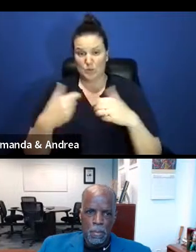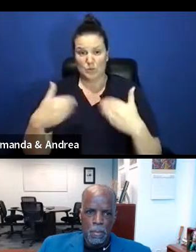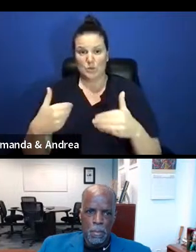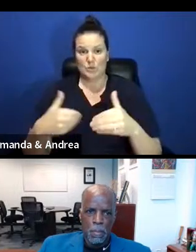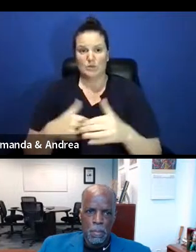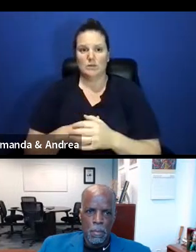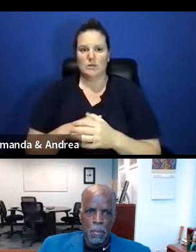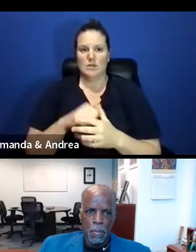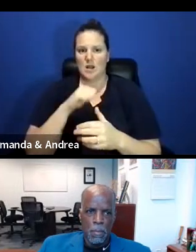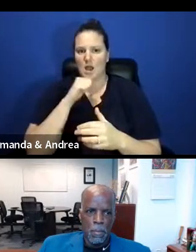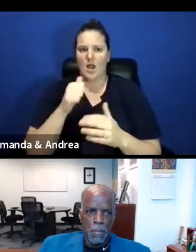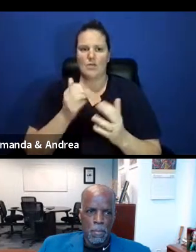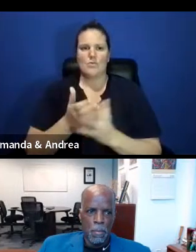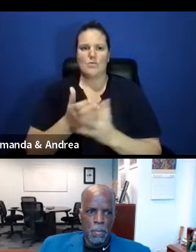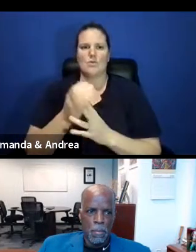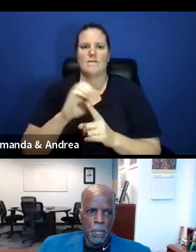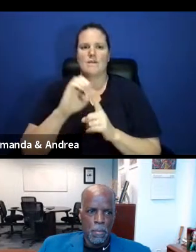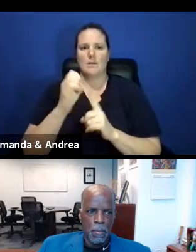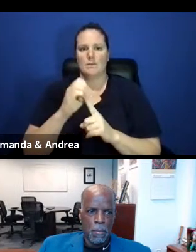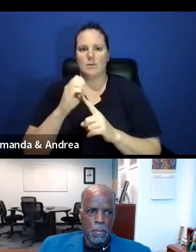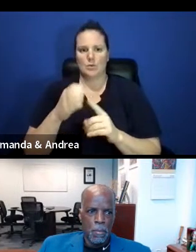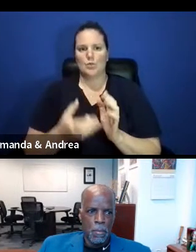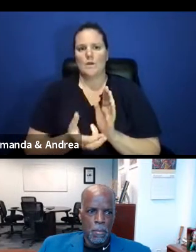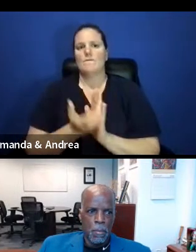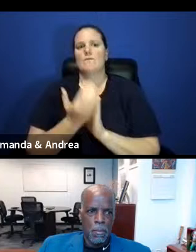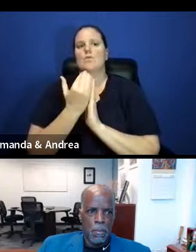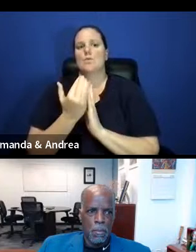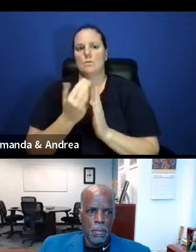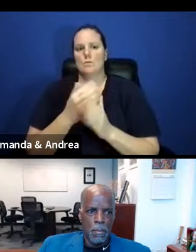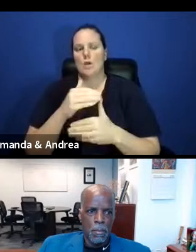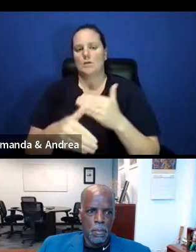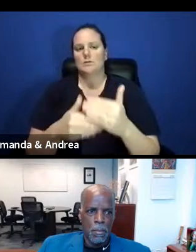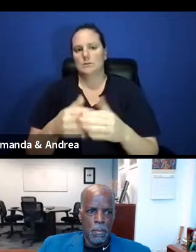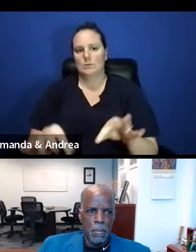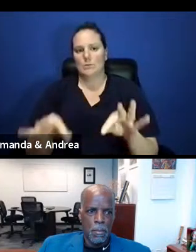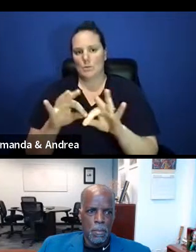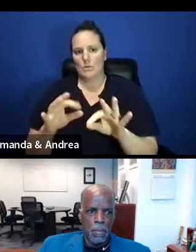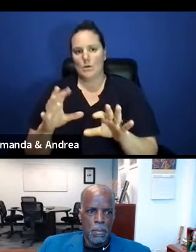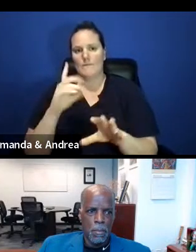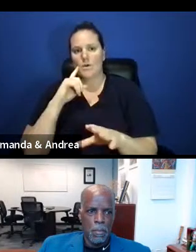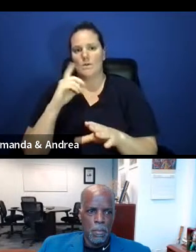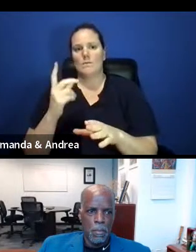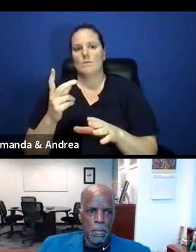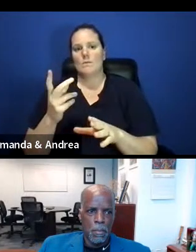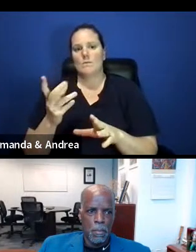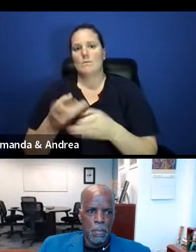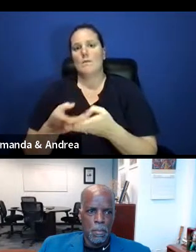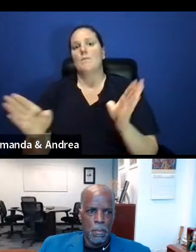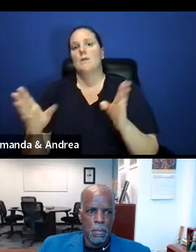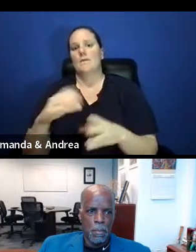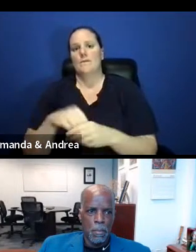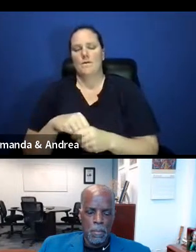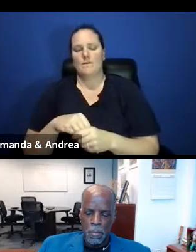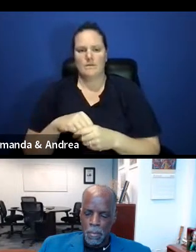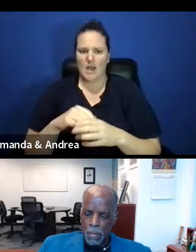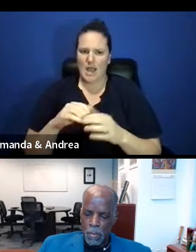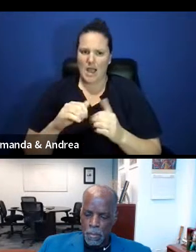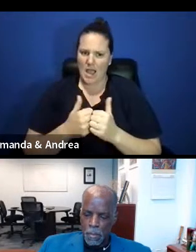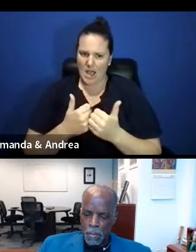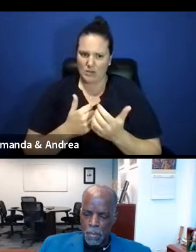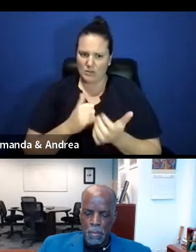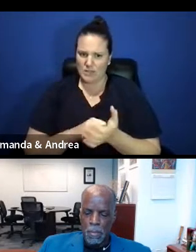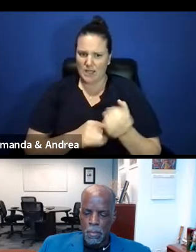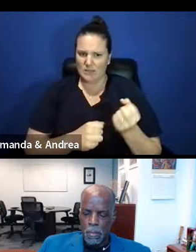it hasn't been through an environmental review process, it has been important to bring the public along through this process. How has the port helped equity